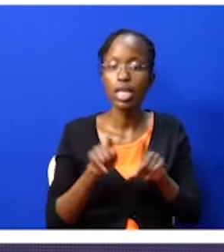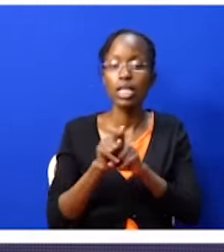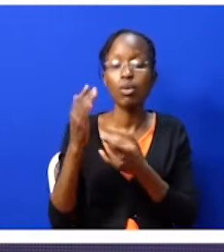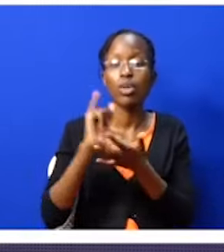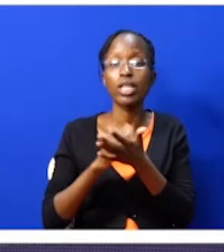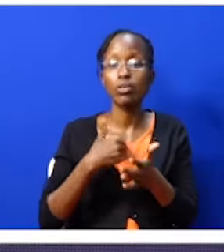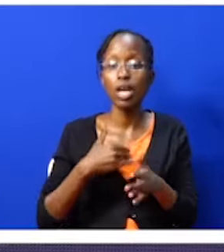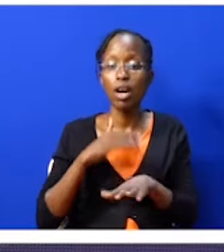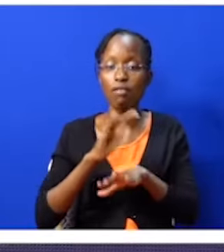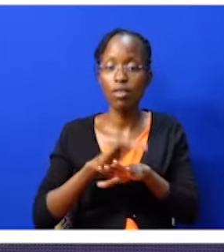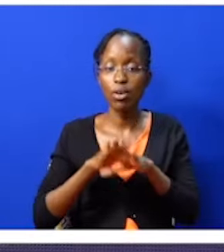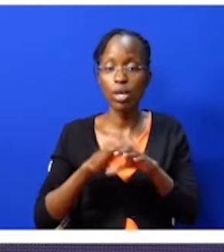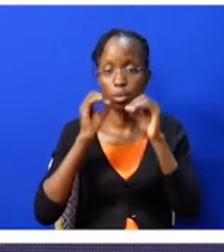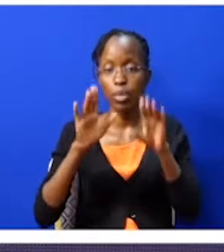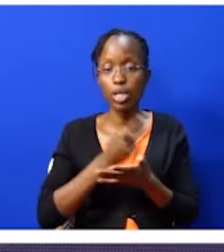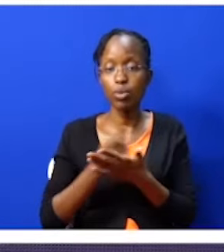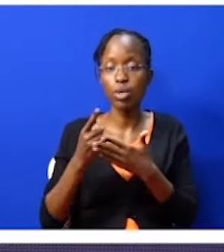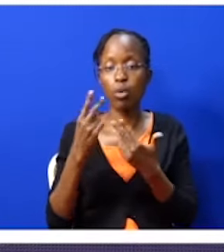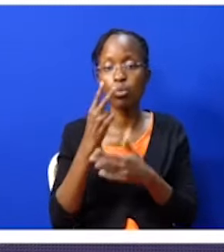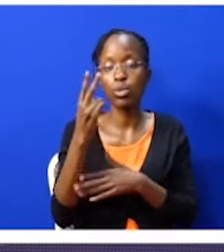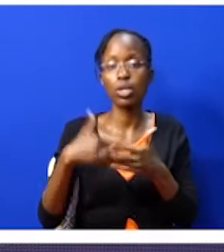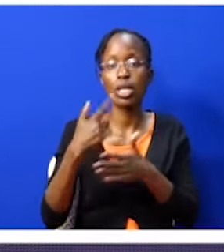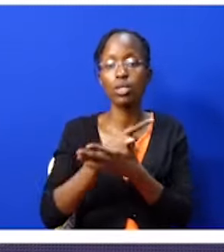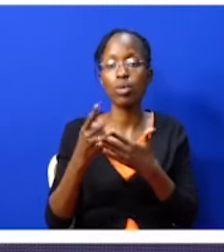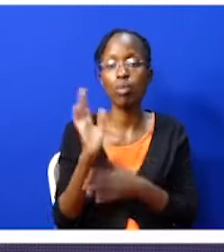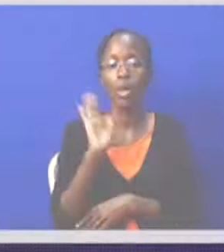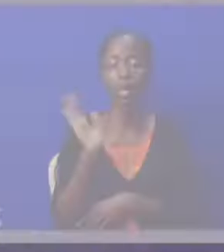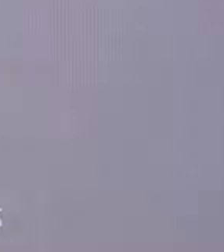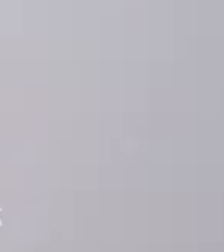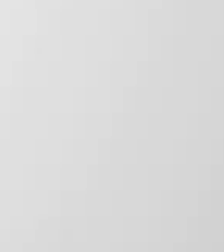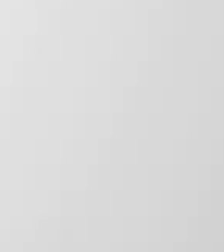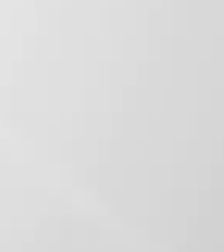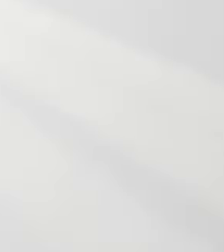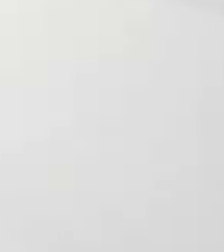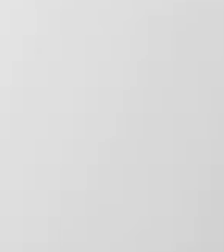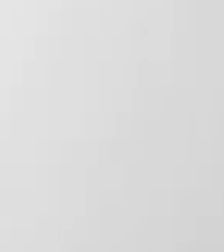we hope that you have a wonderful and blessed week. And we hope to see you next week as well. Bye-bye.